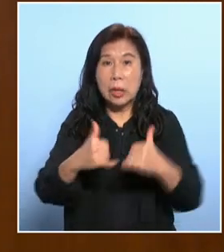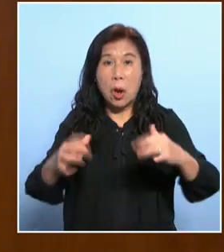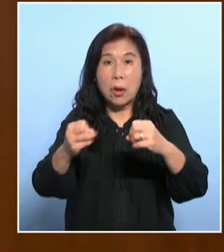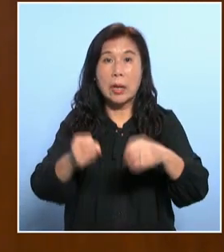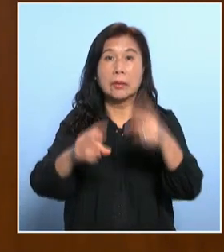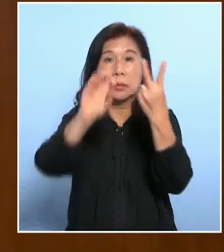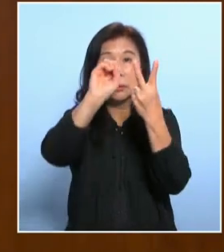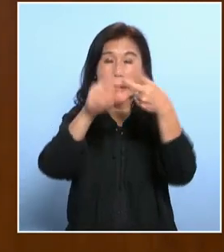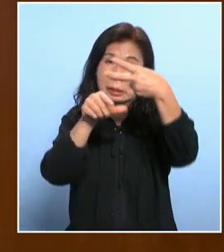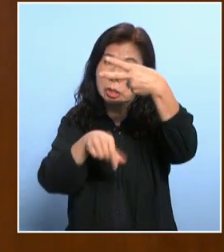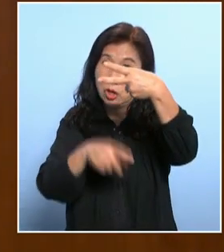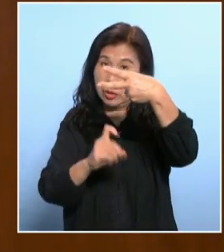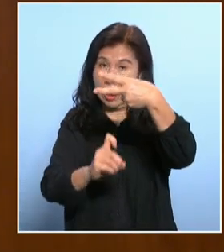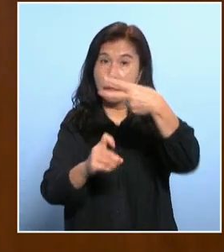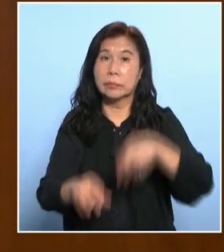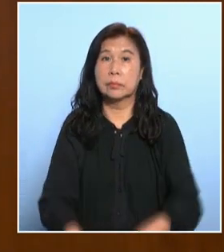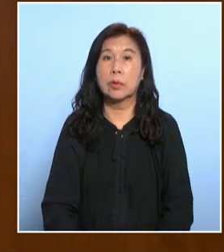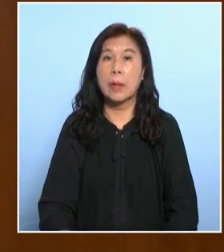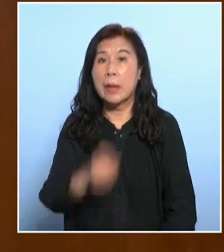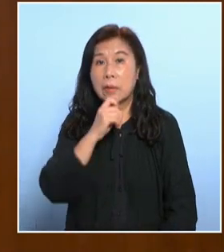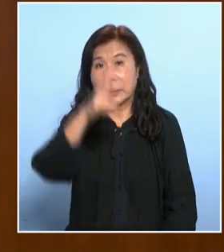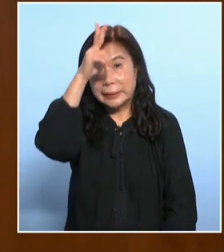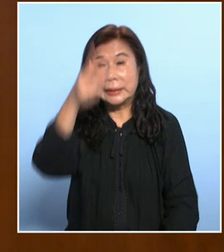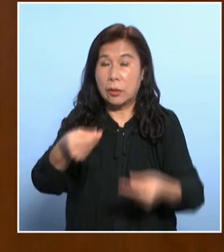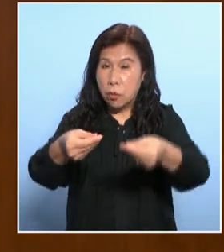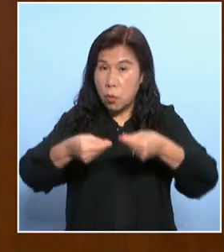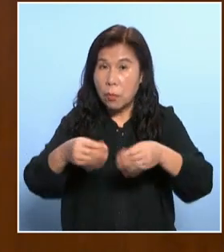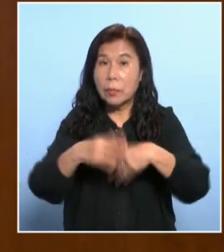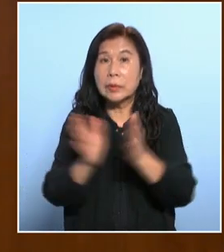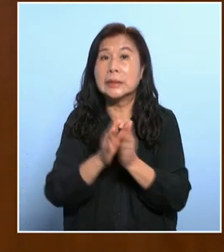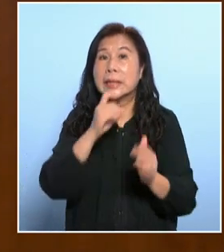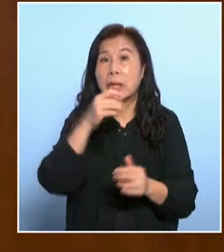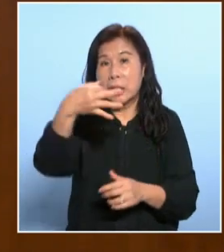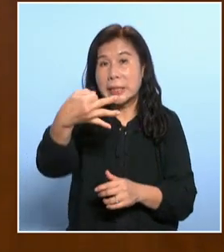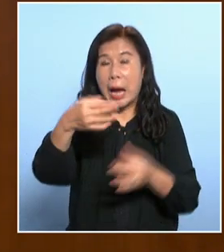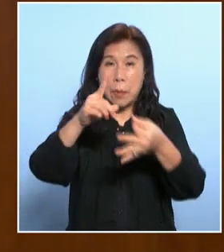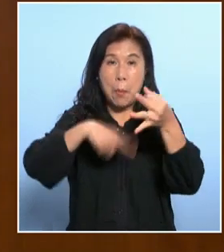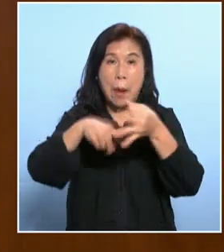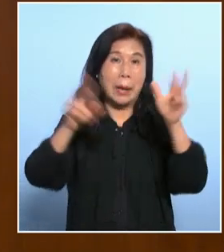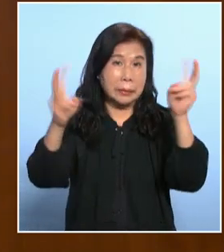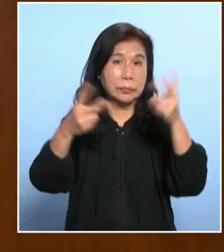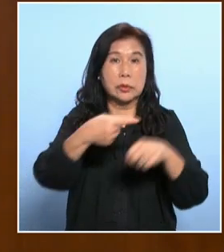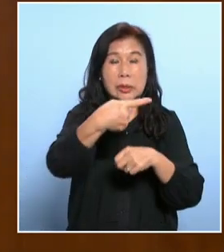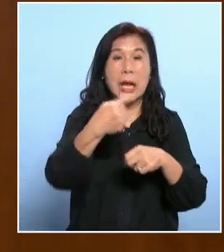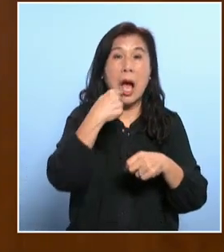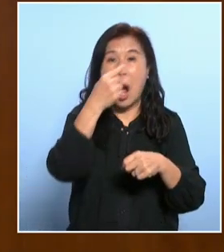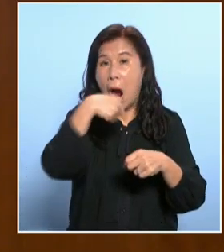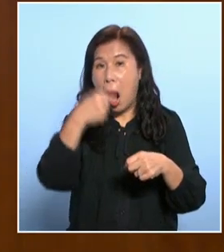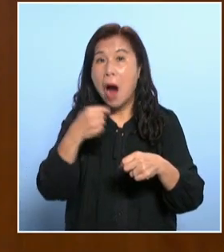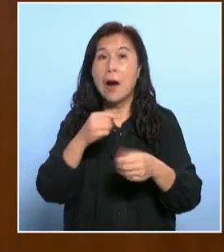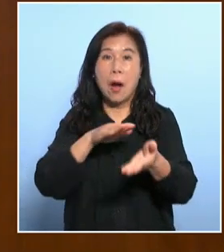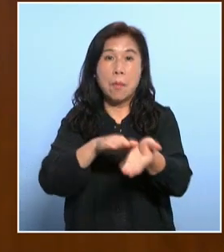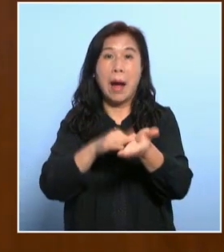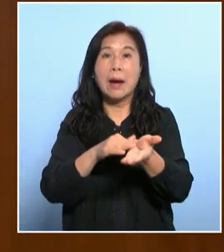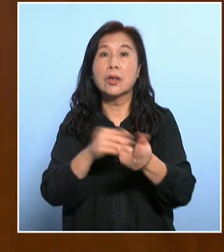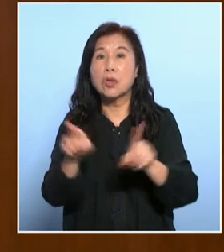for discussion at the next meeting. The next meeting will be held on the 9th of February. The administration proposes 3 items for discussion. First, the